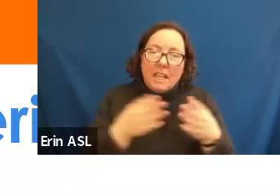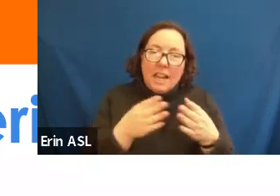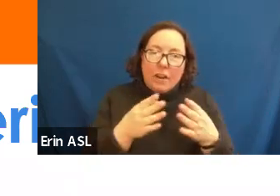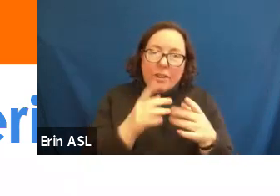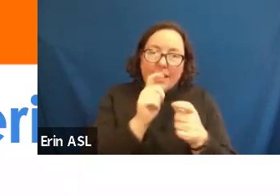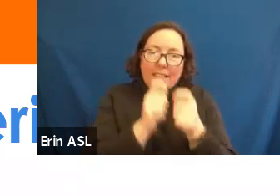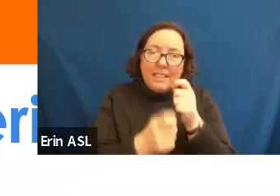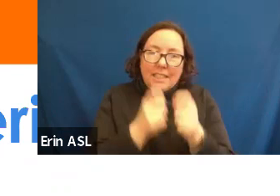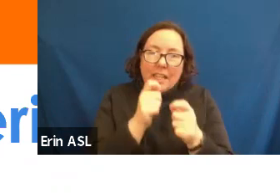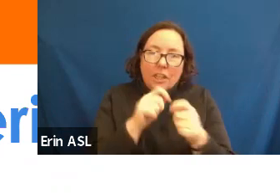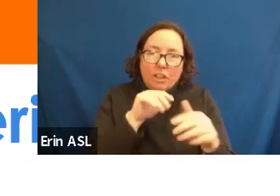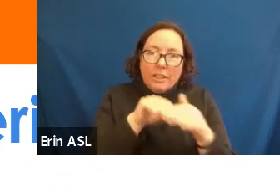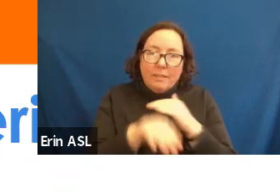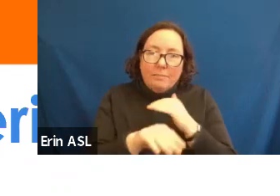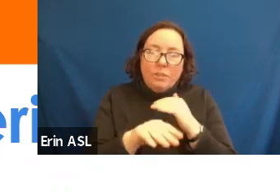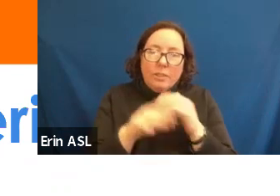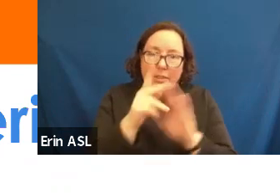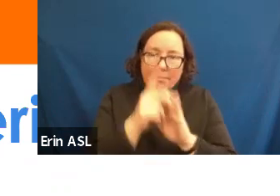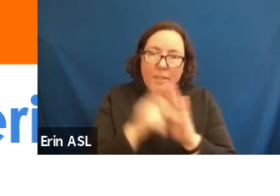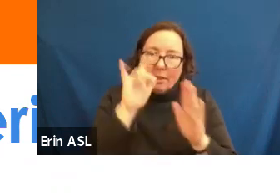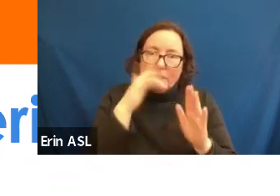admissions policy looks like.